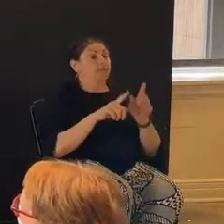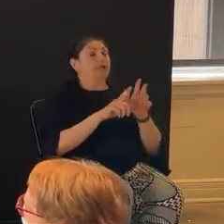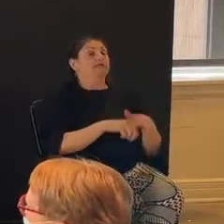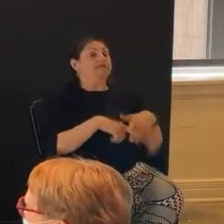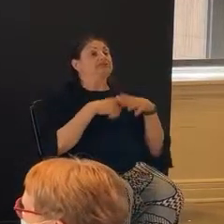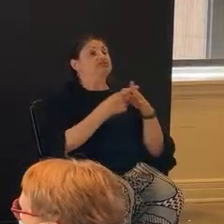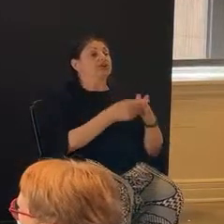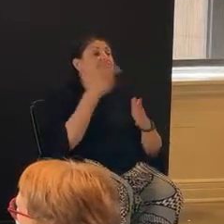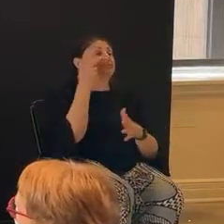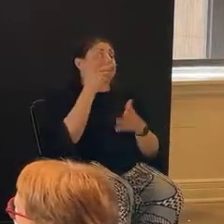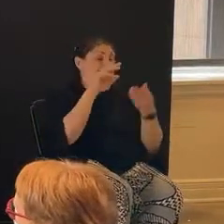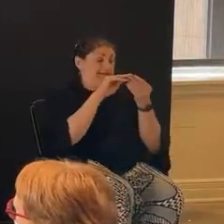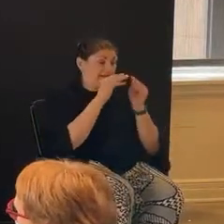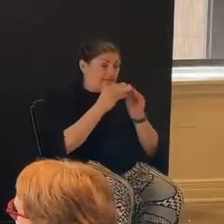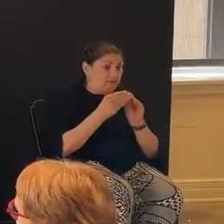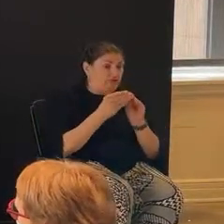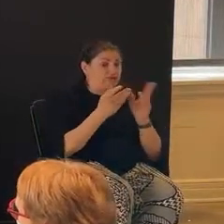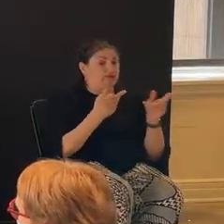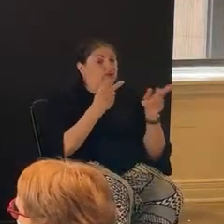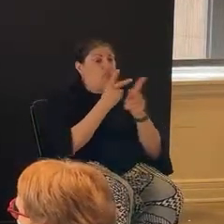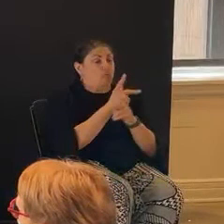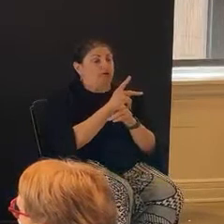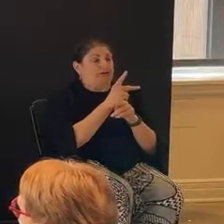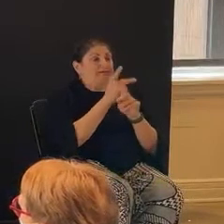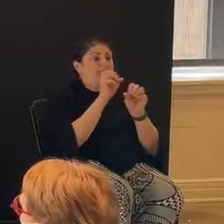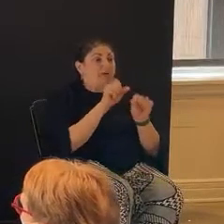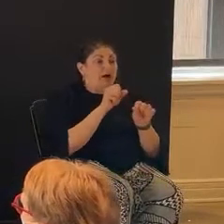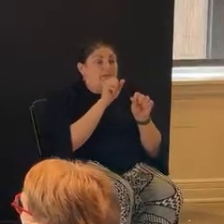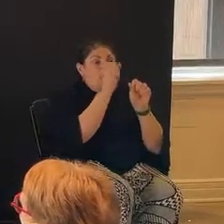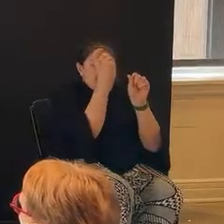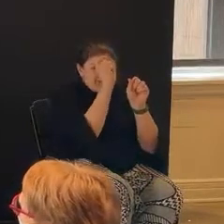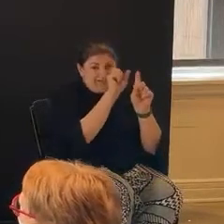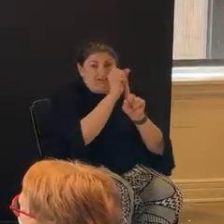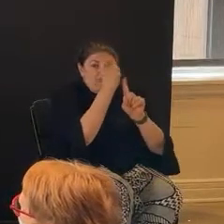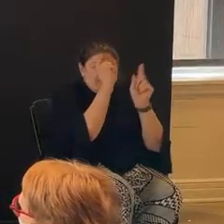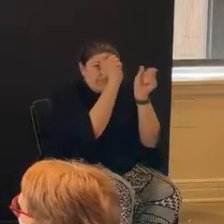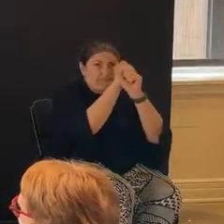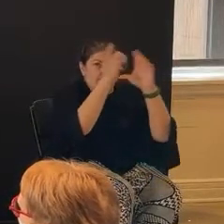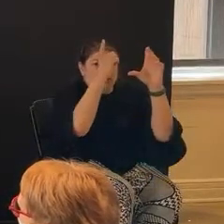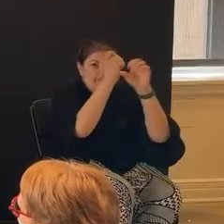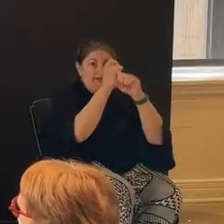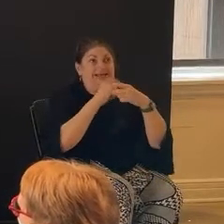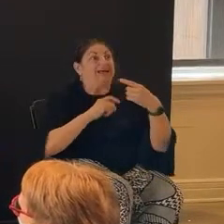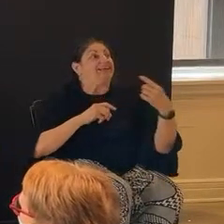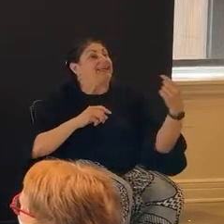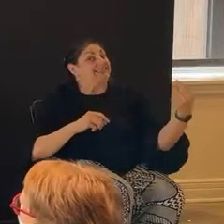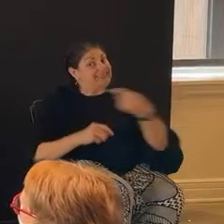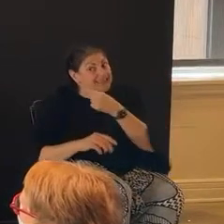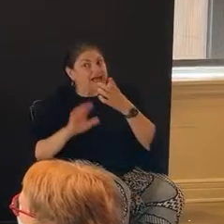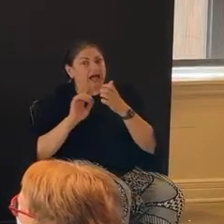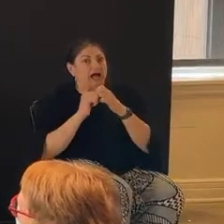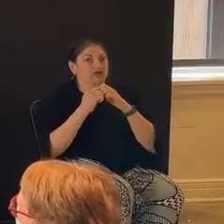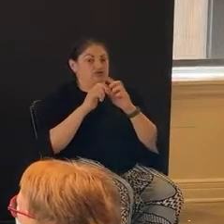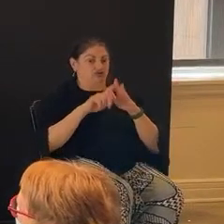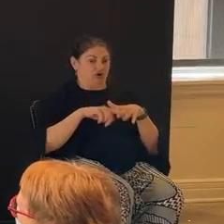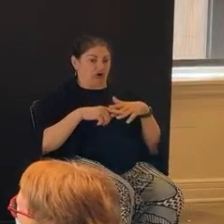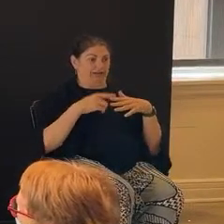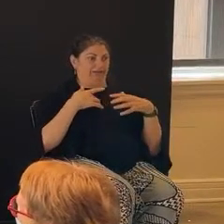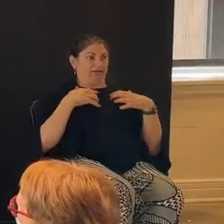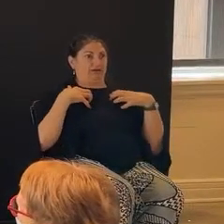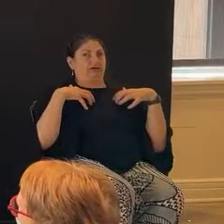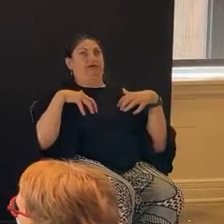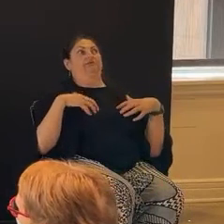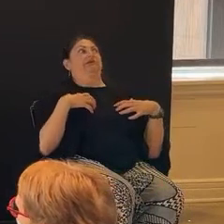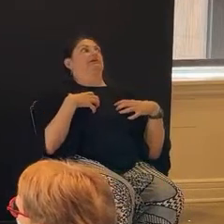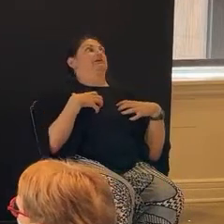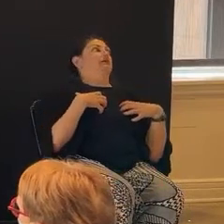these numbers and these worst case scenarios, and this is what it makes you feel like, right? It's like, oh my God, it's so horrible.